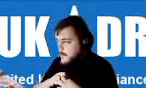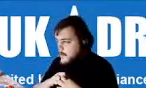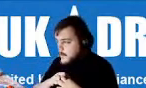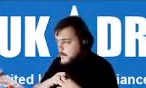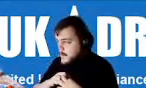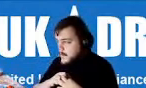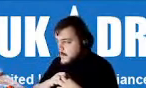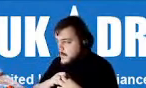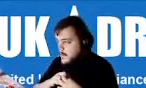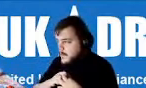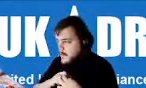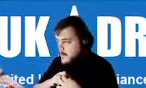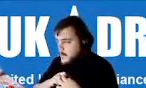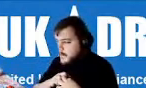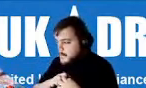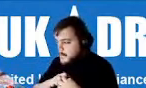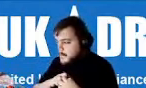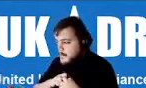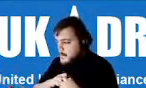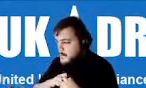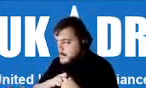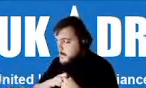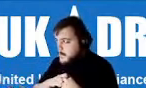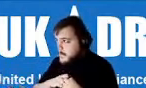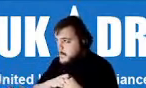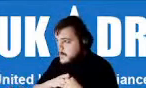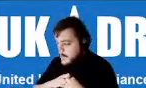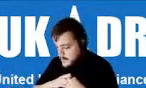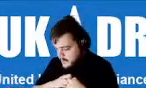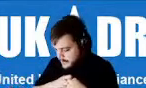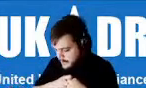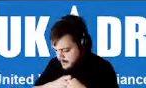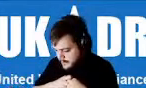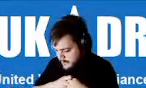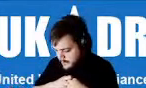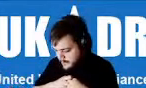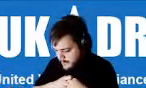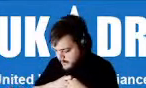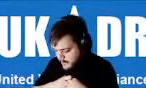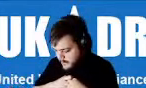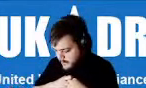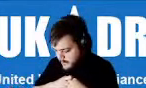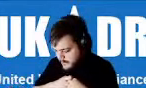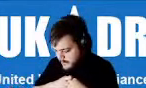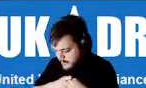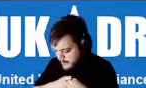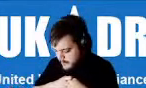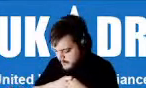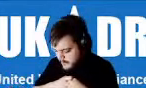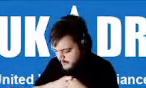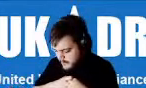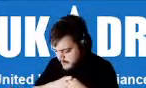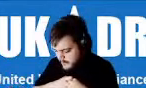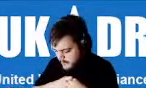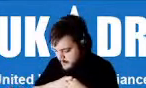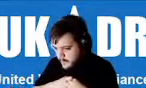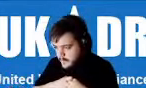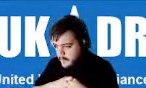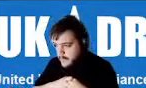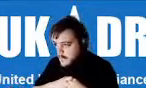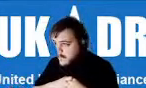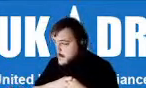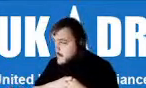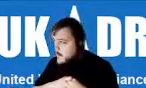after the running of the steering committee, and 1 advisory board, which includes, I believe